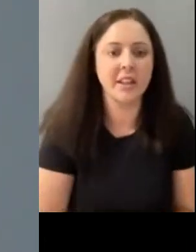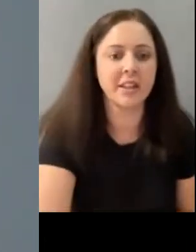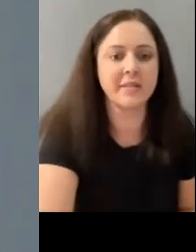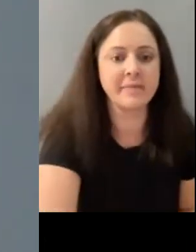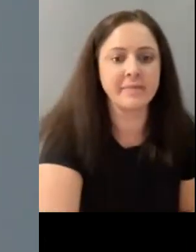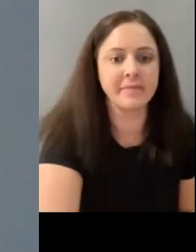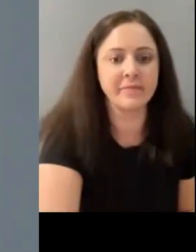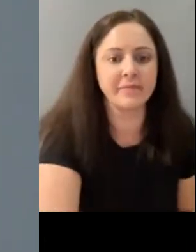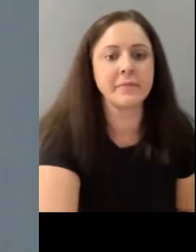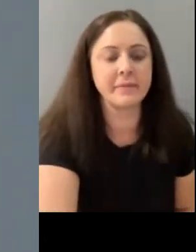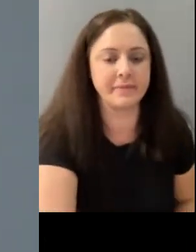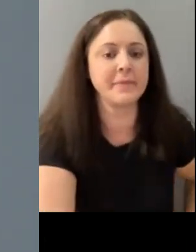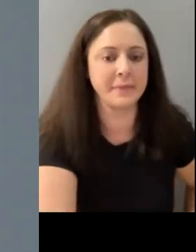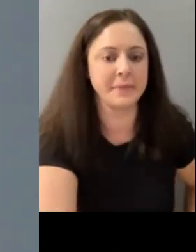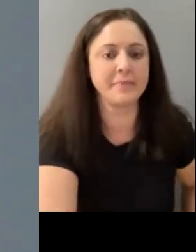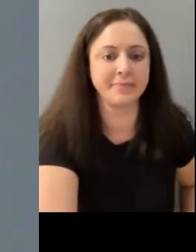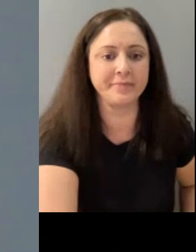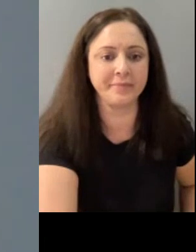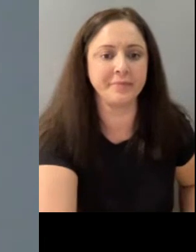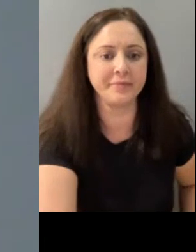I'm going to try to switch off again.